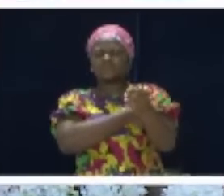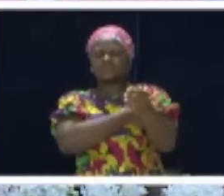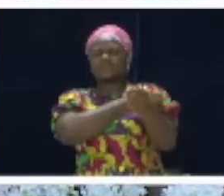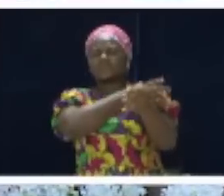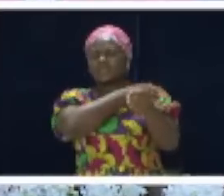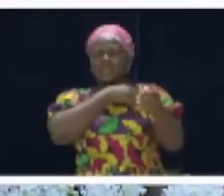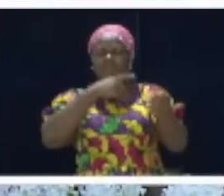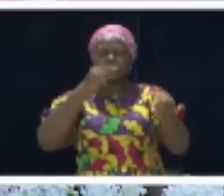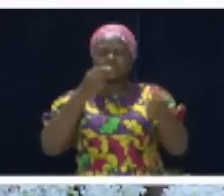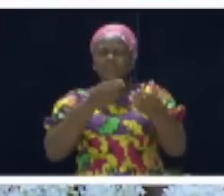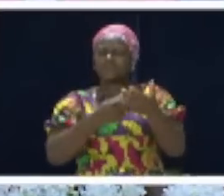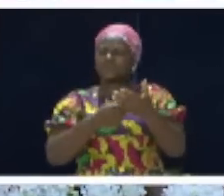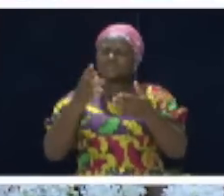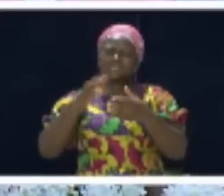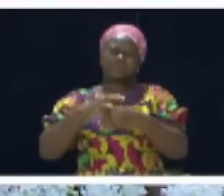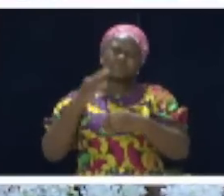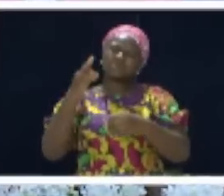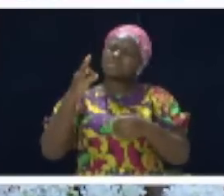And of the Holy Spirit.